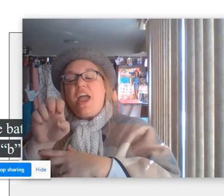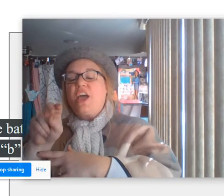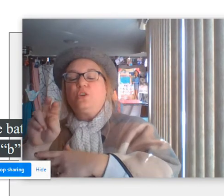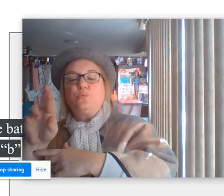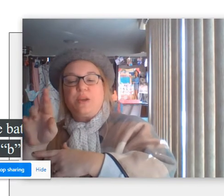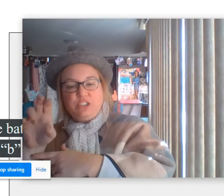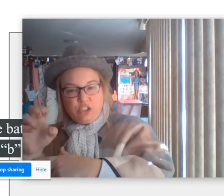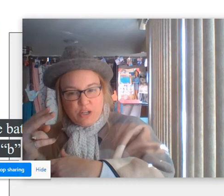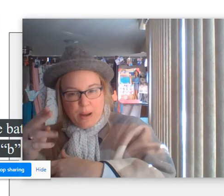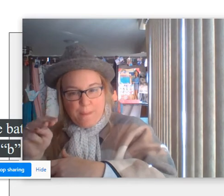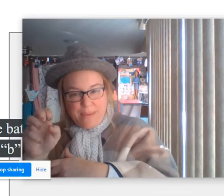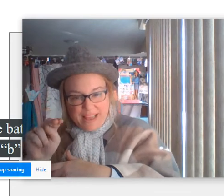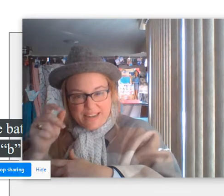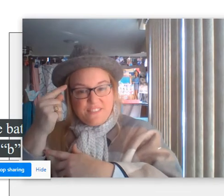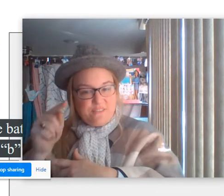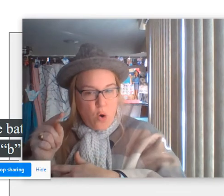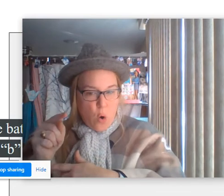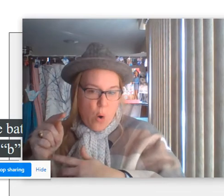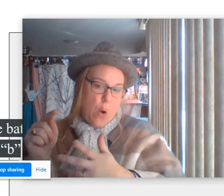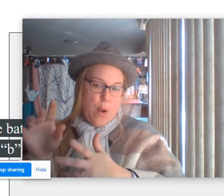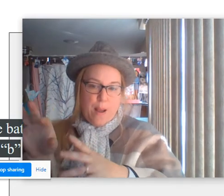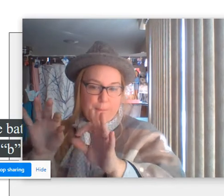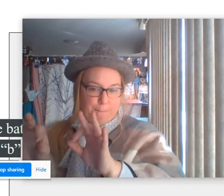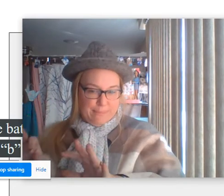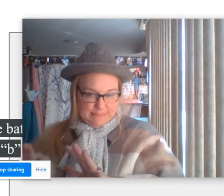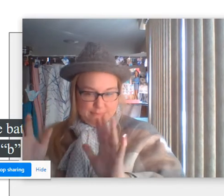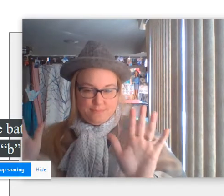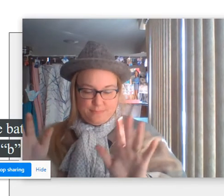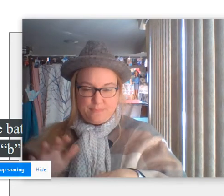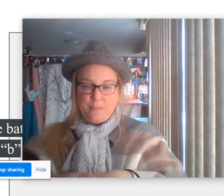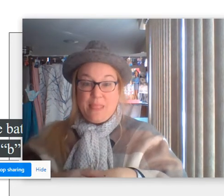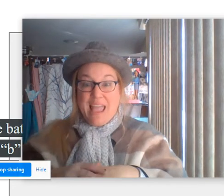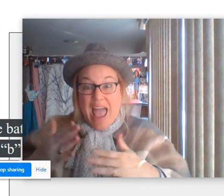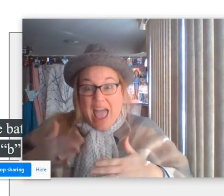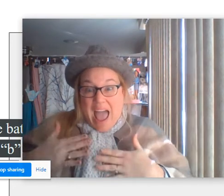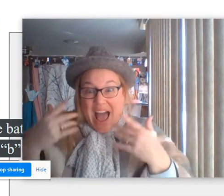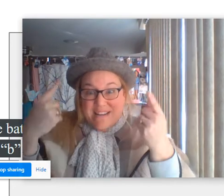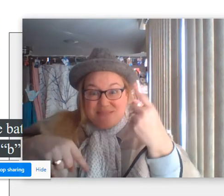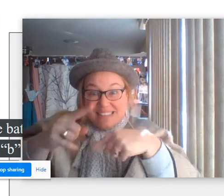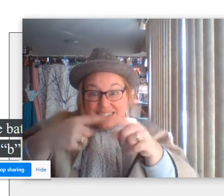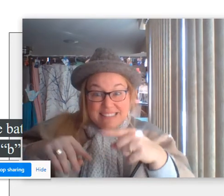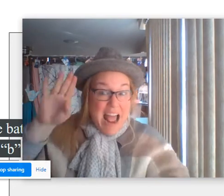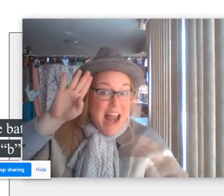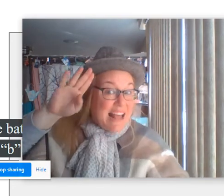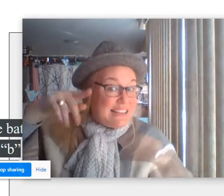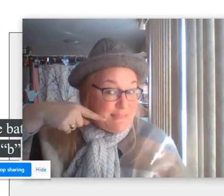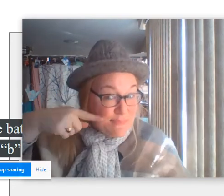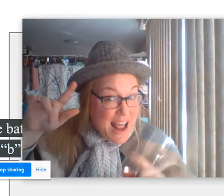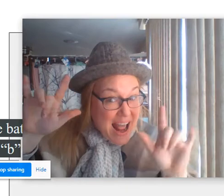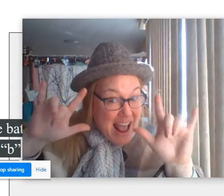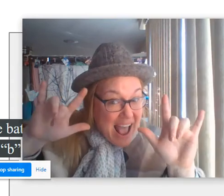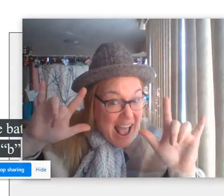boost your grade. Happy signing. That's Inspector Monty DeHomio signing off.